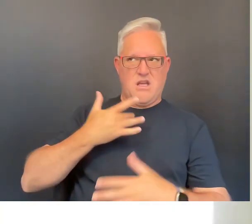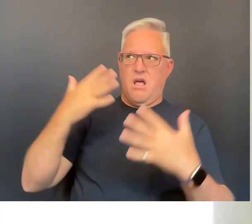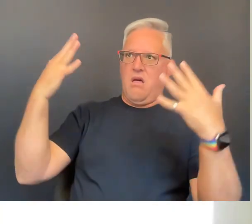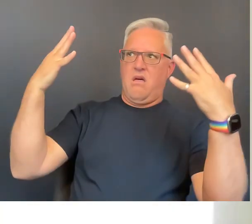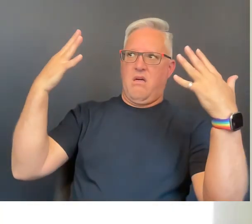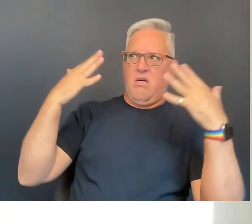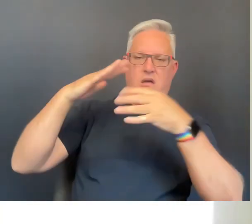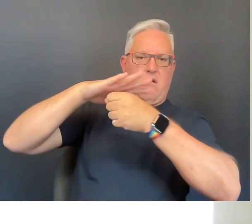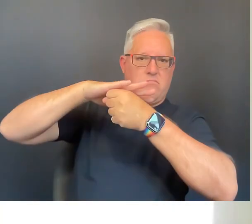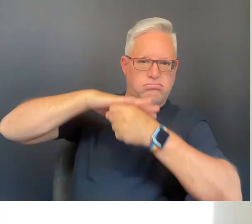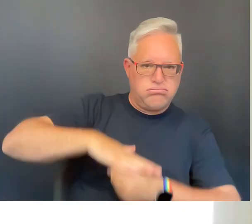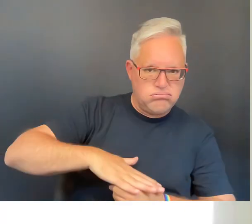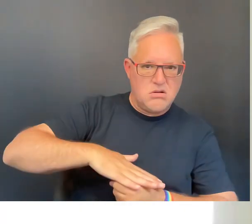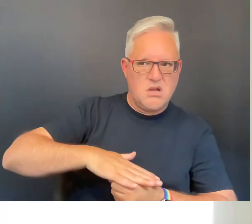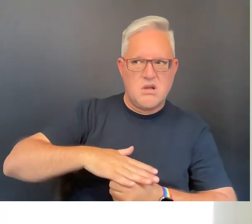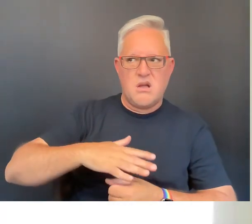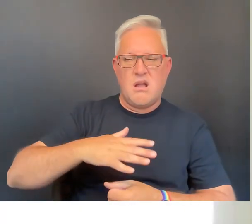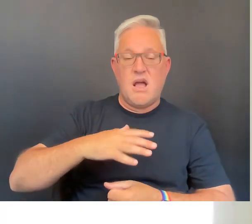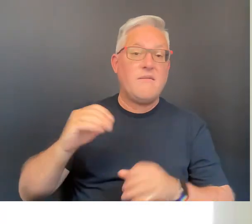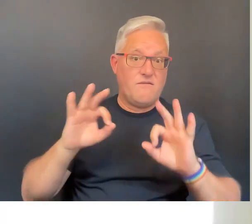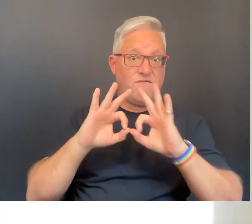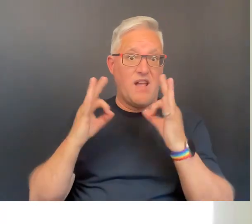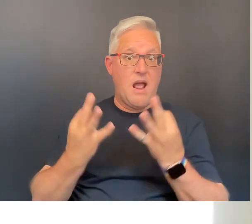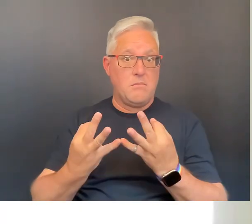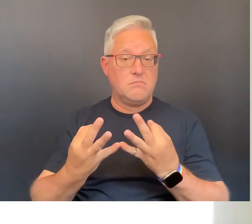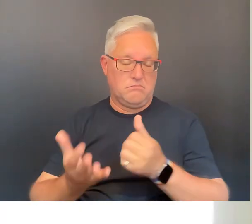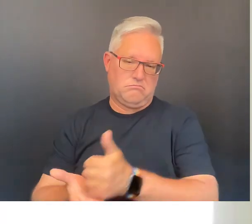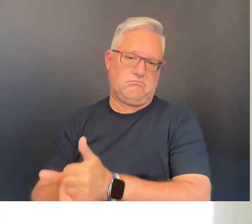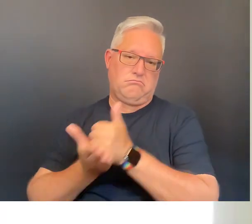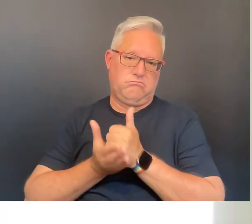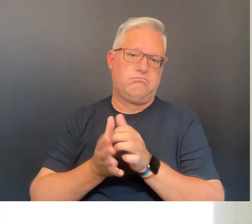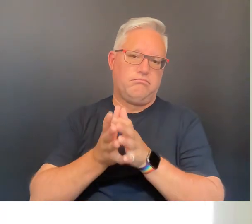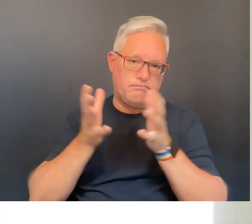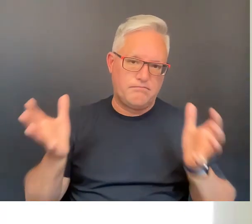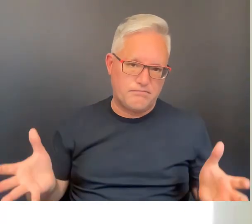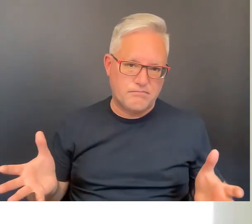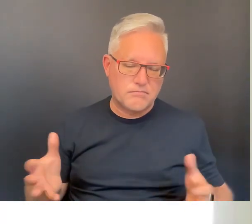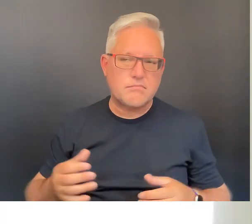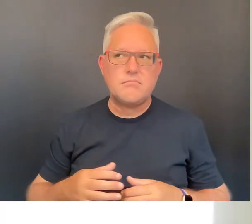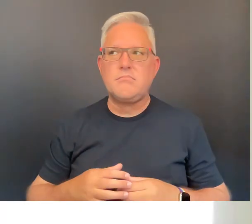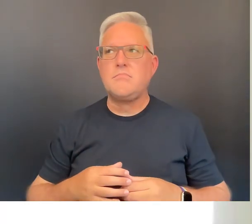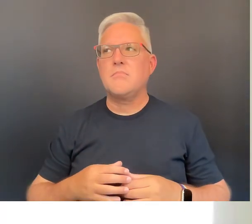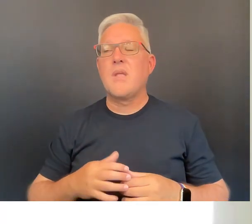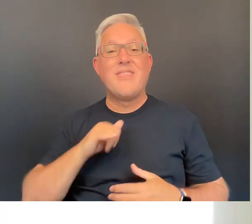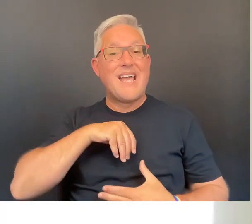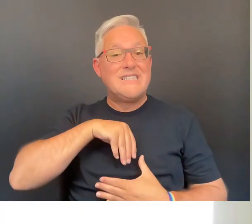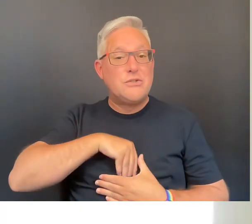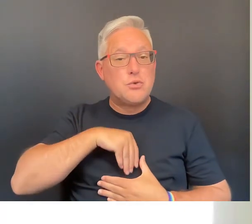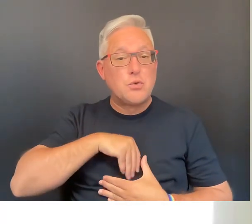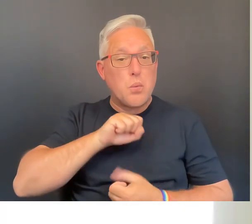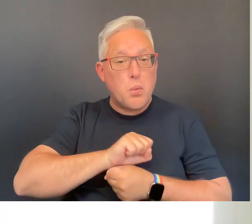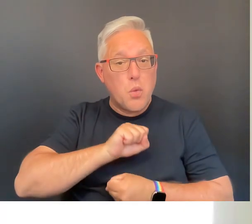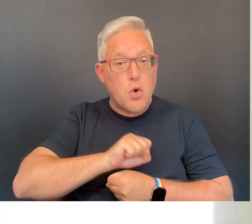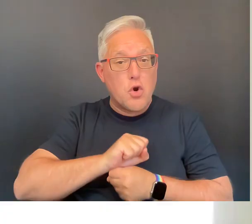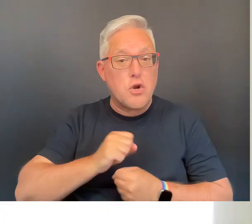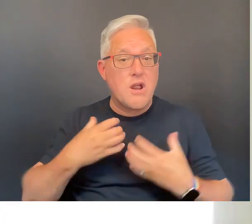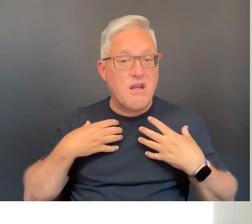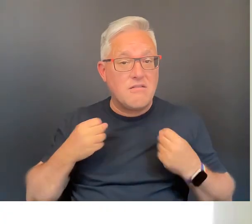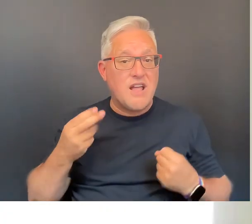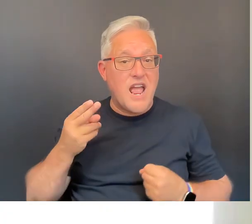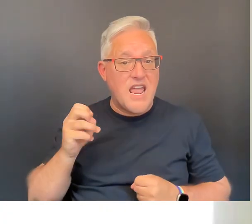heavy? And family was a huge part of it. The internal work of healing, like I had